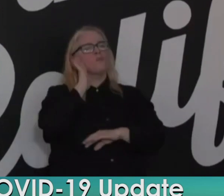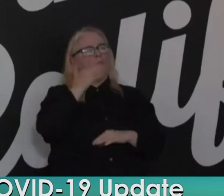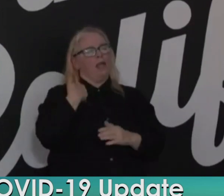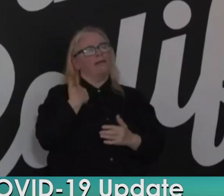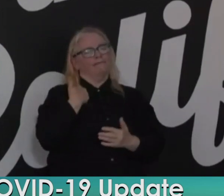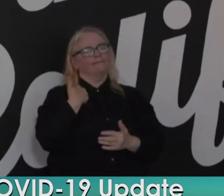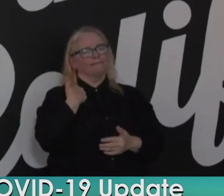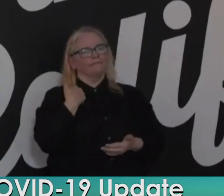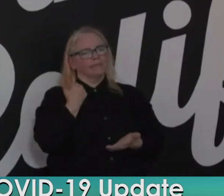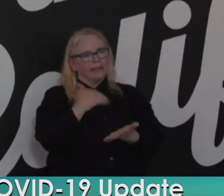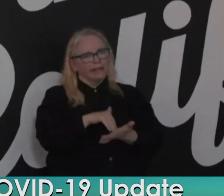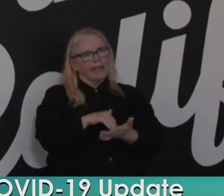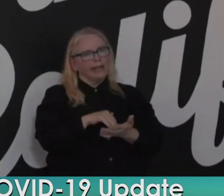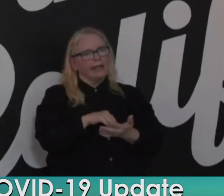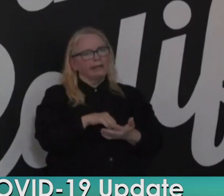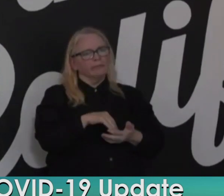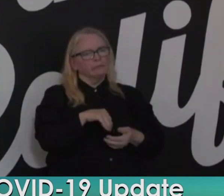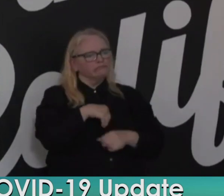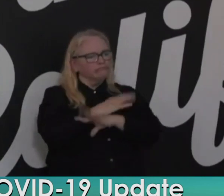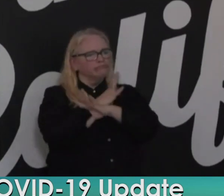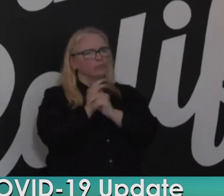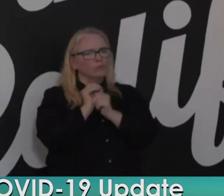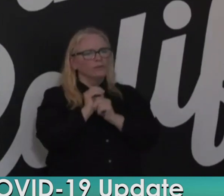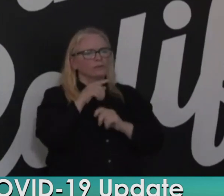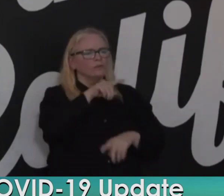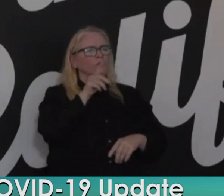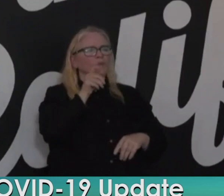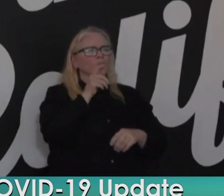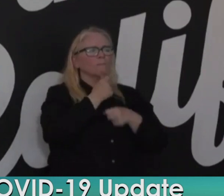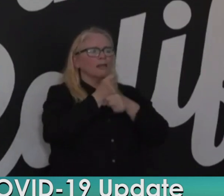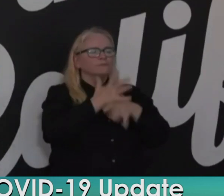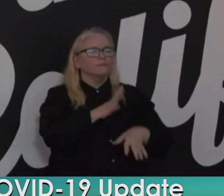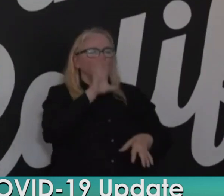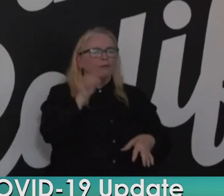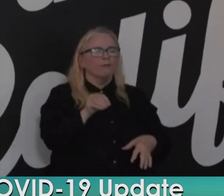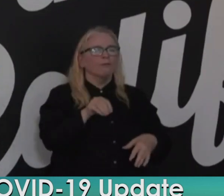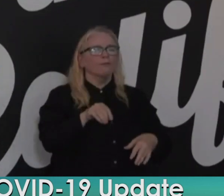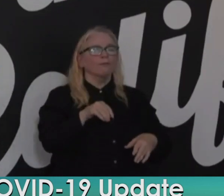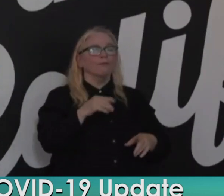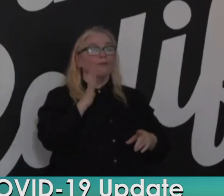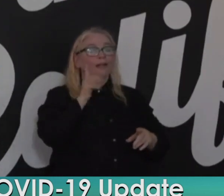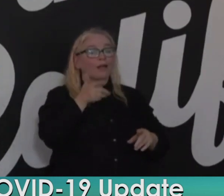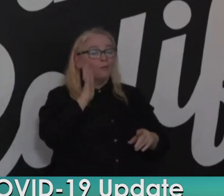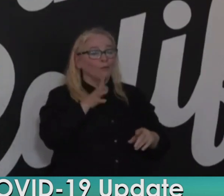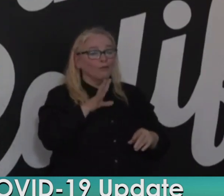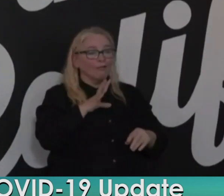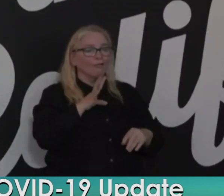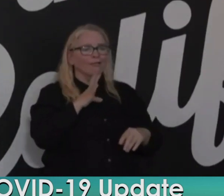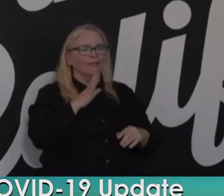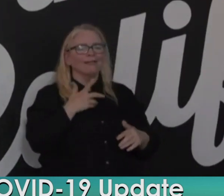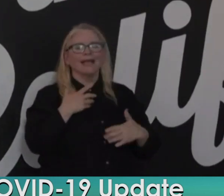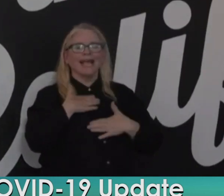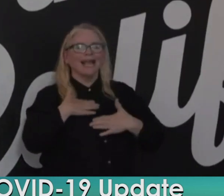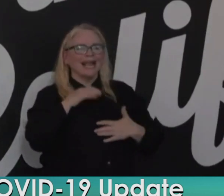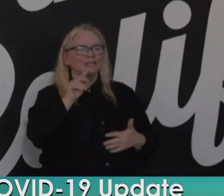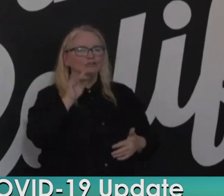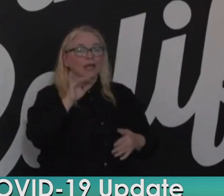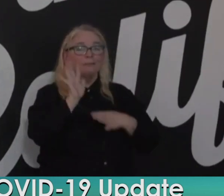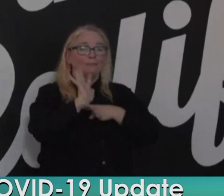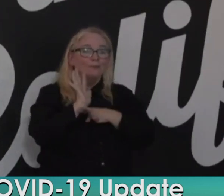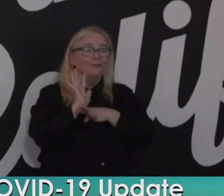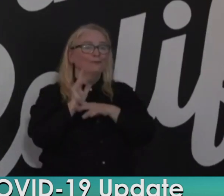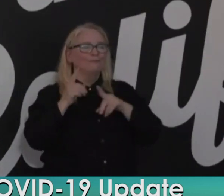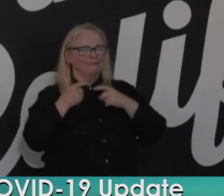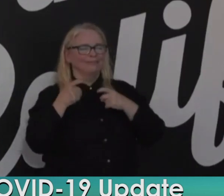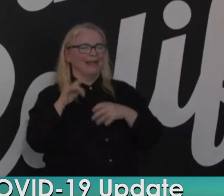manufacturing space. We'll be doing more in the entertainment space and others over the course of the next few weeks. So it's a way of answering the question. Sector